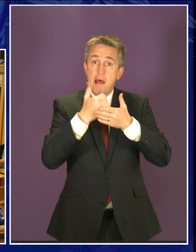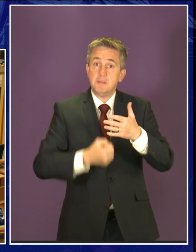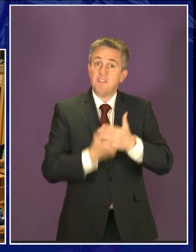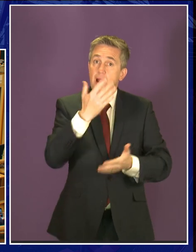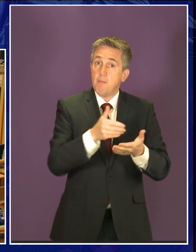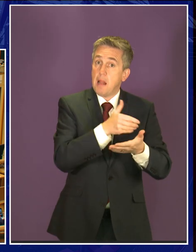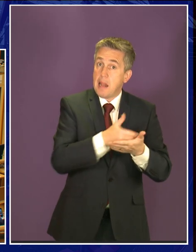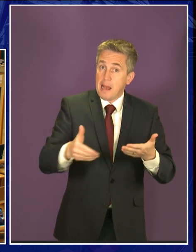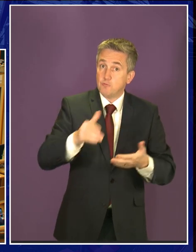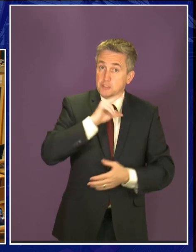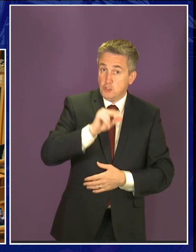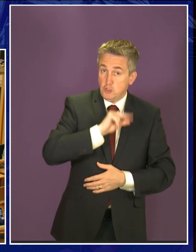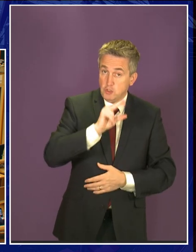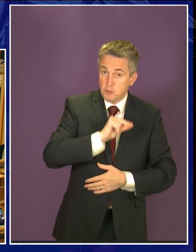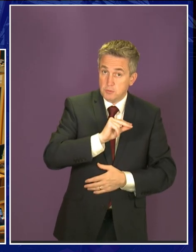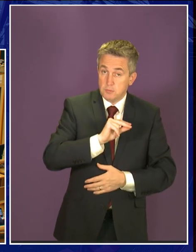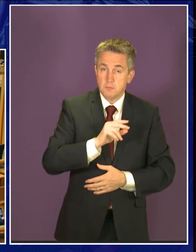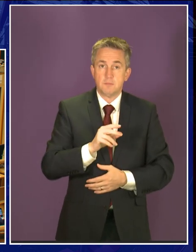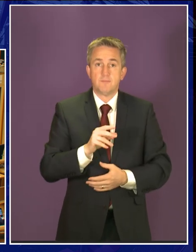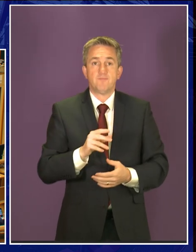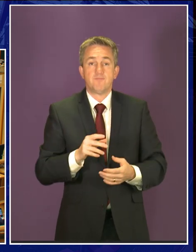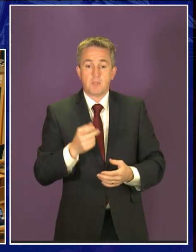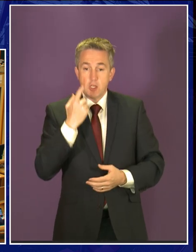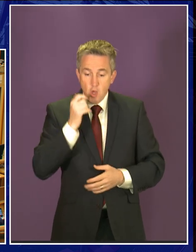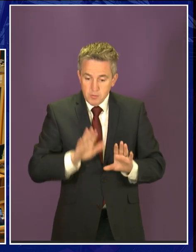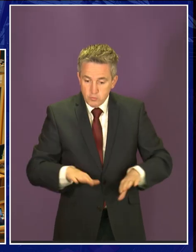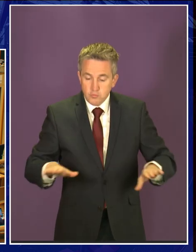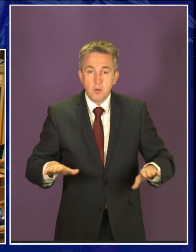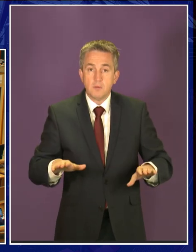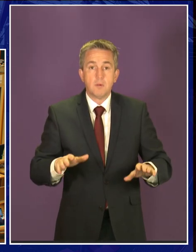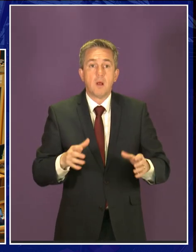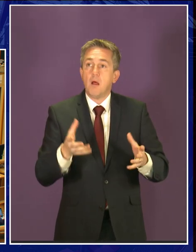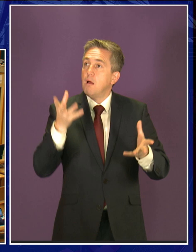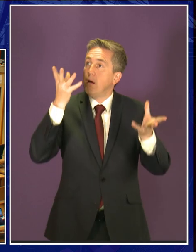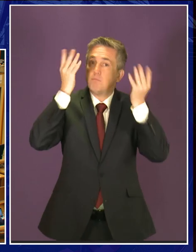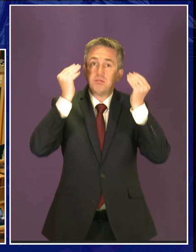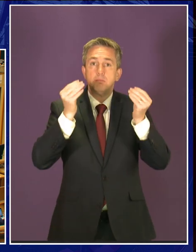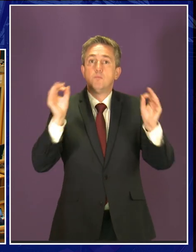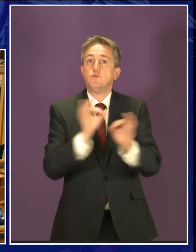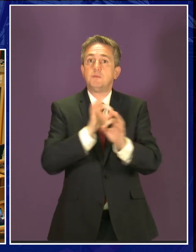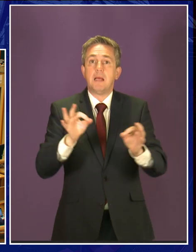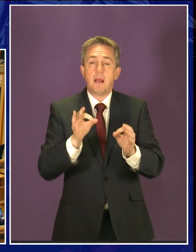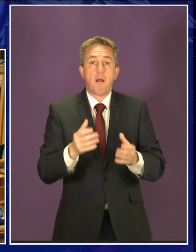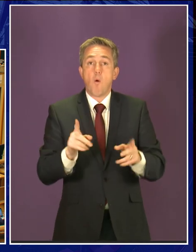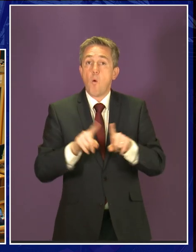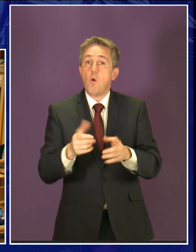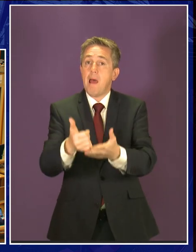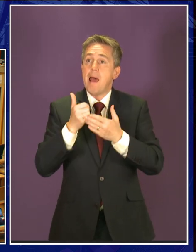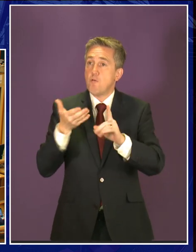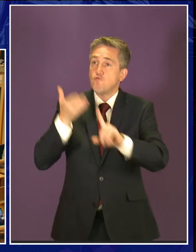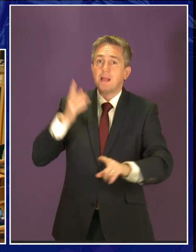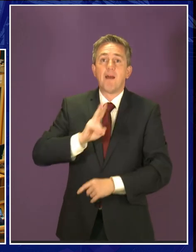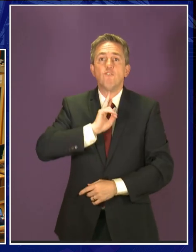also have evidence that music exposure can help infants perceive and recognize emotions in human voice,